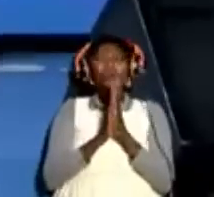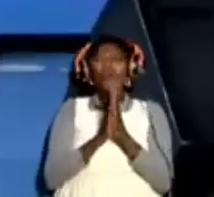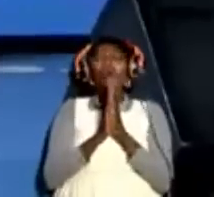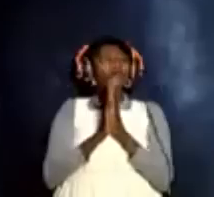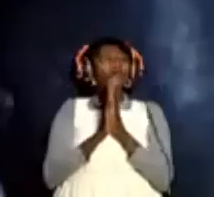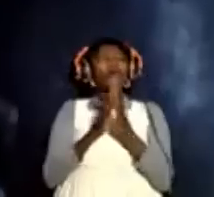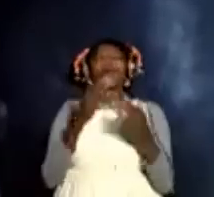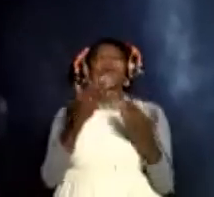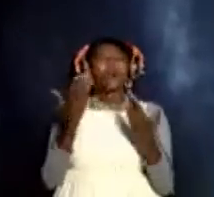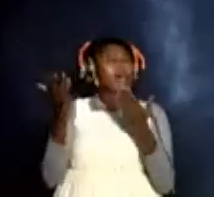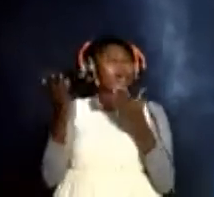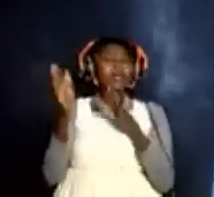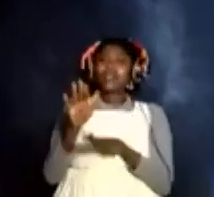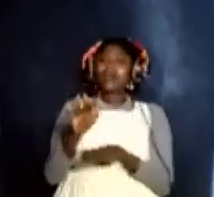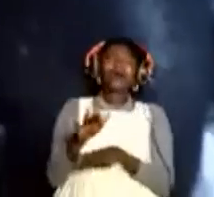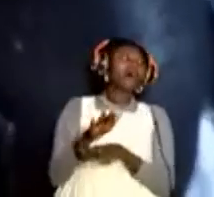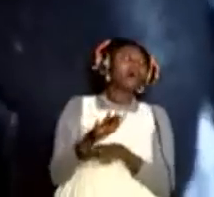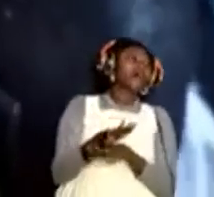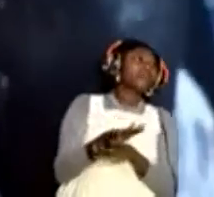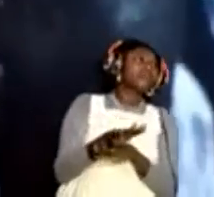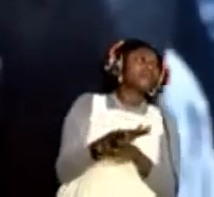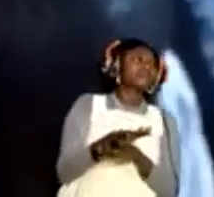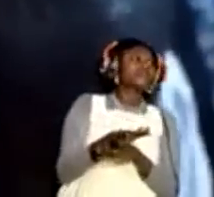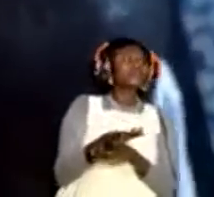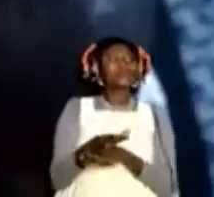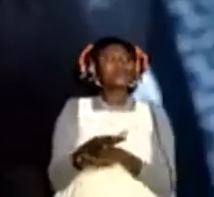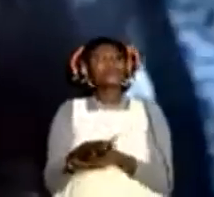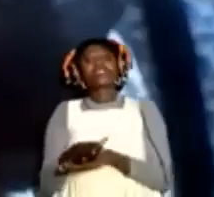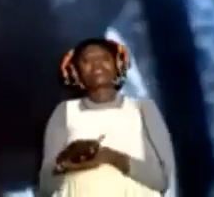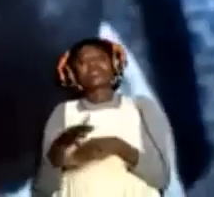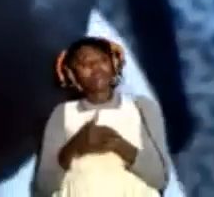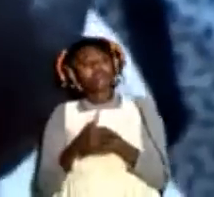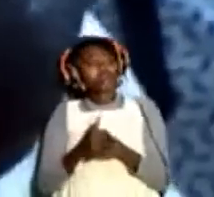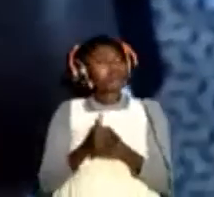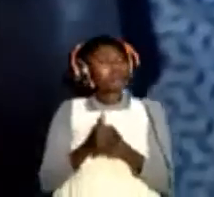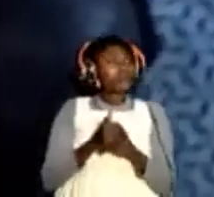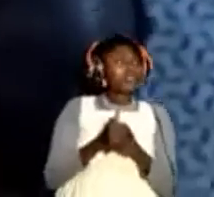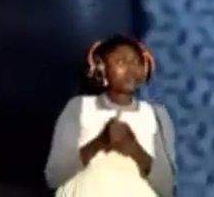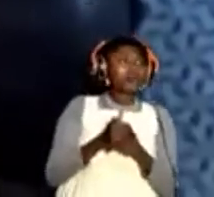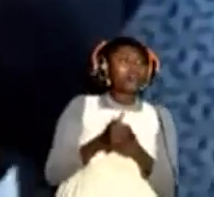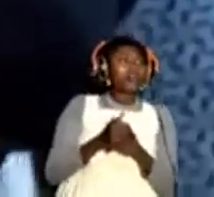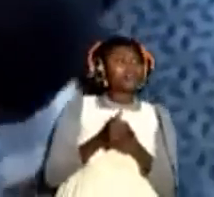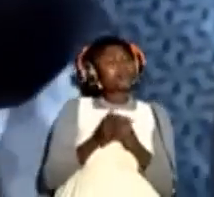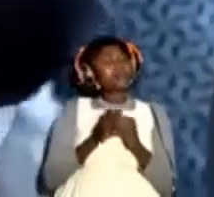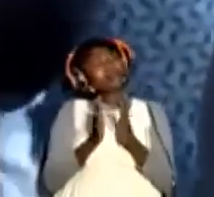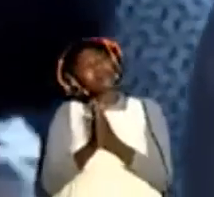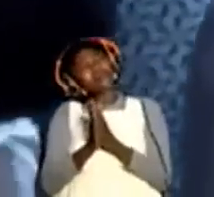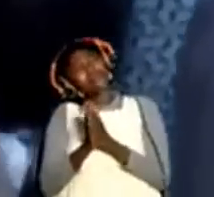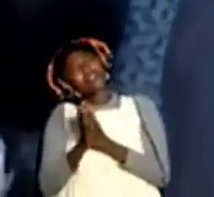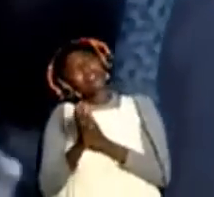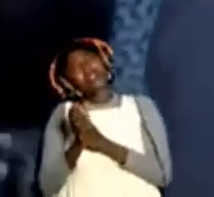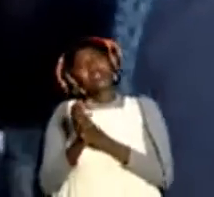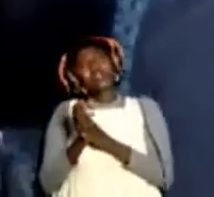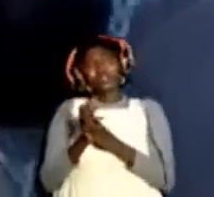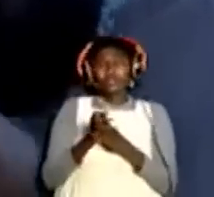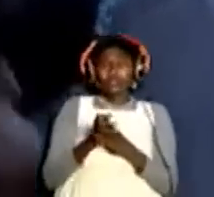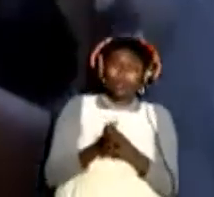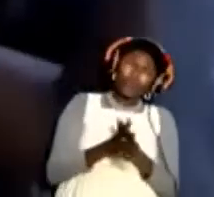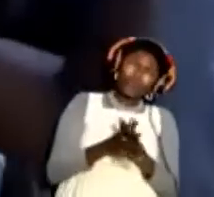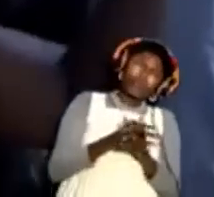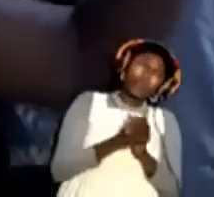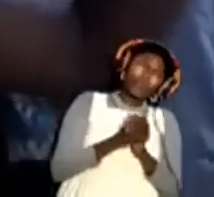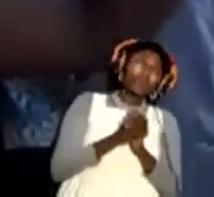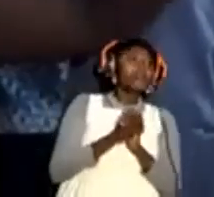If you're all I do, Apata, yell, I yell. Apata, I yell, I